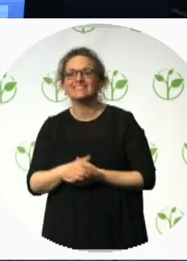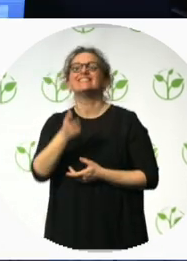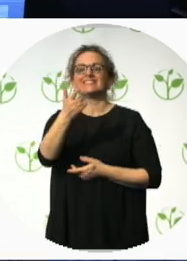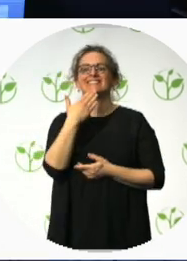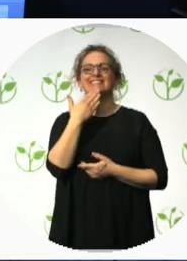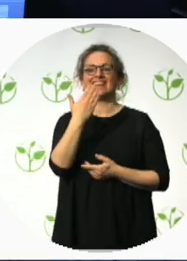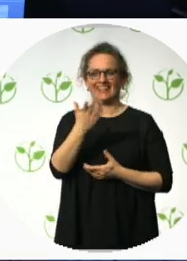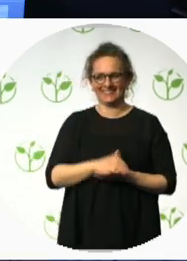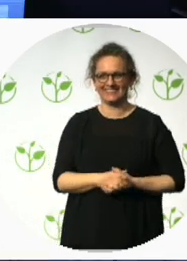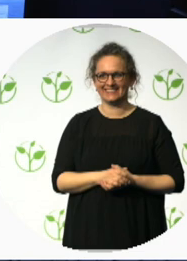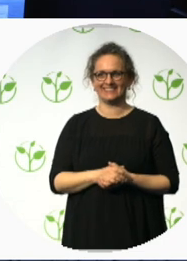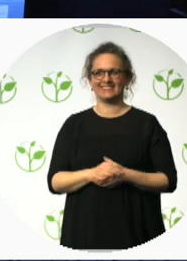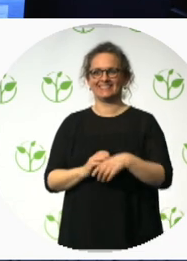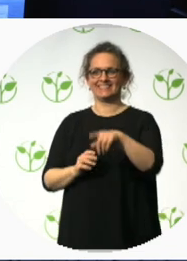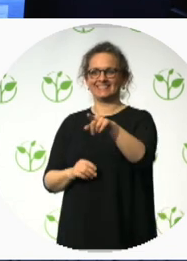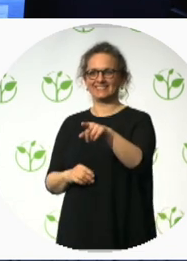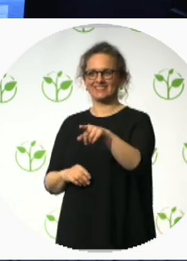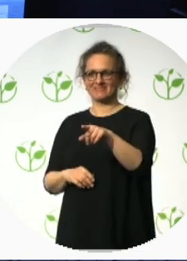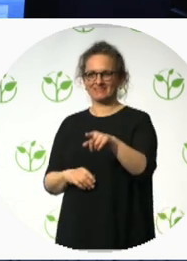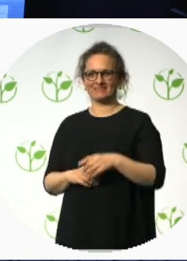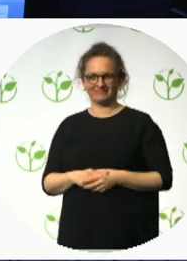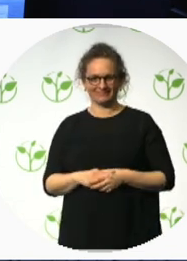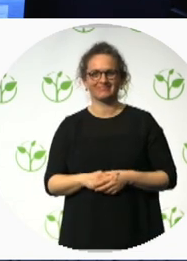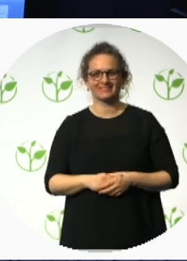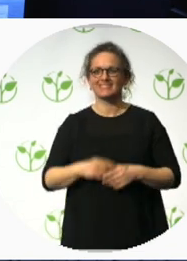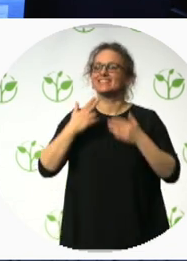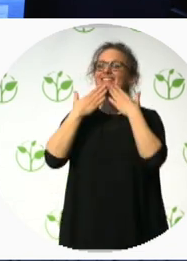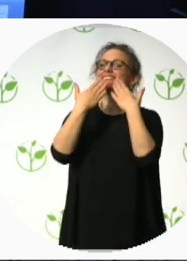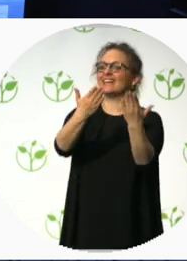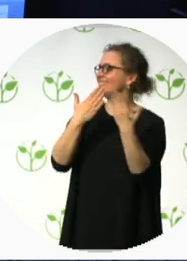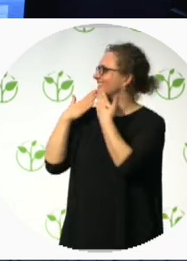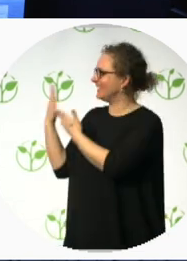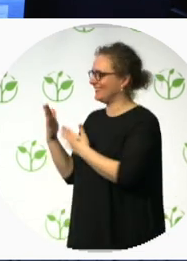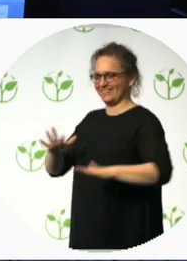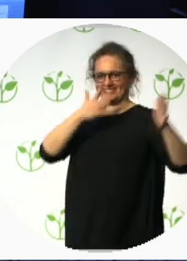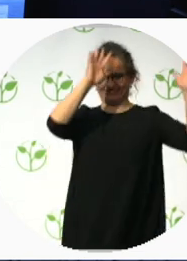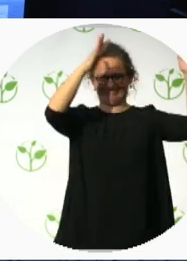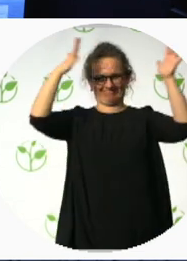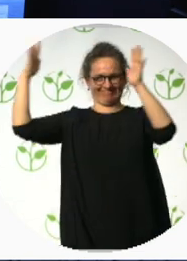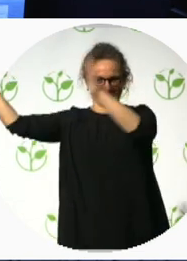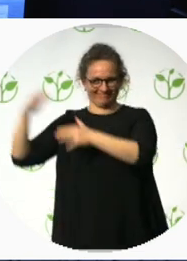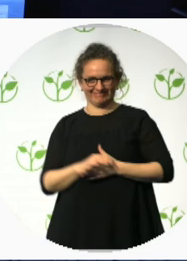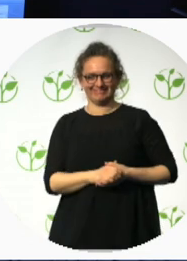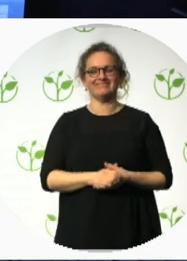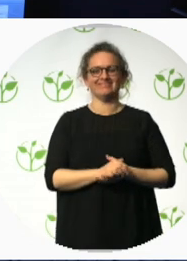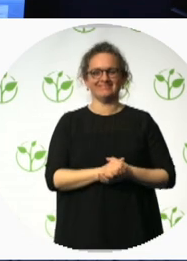Thank you very much indeed. Right, thank you very much, everybody. Thank you. And I have a